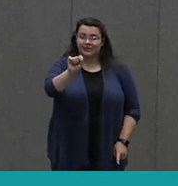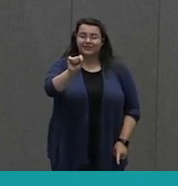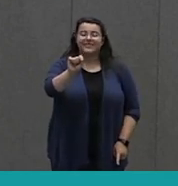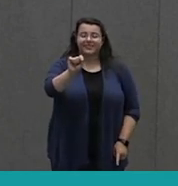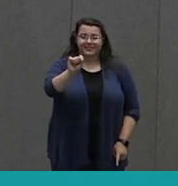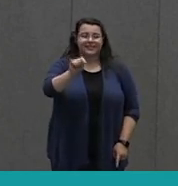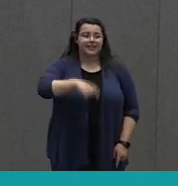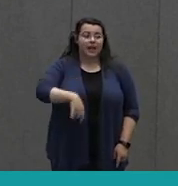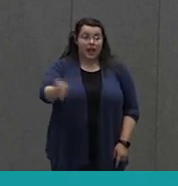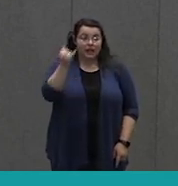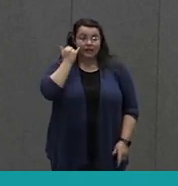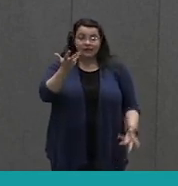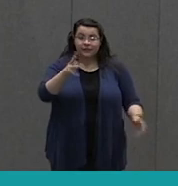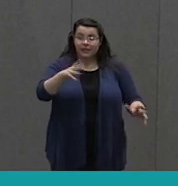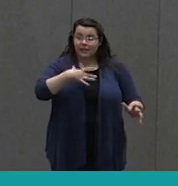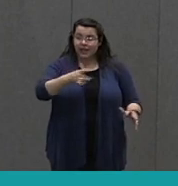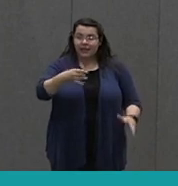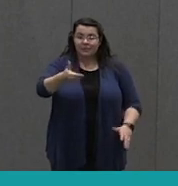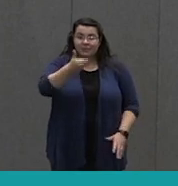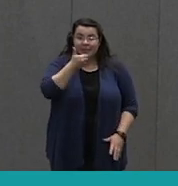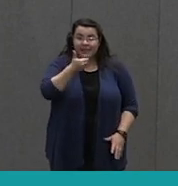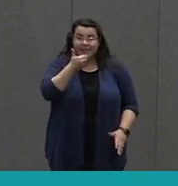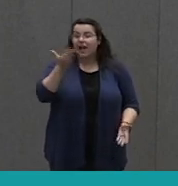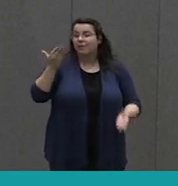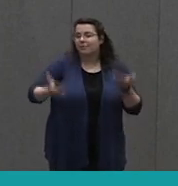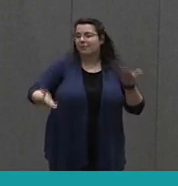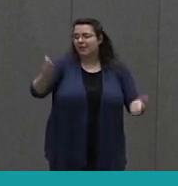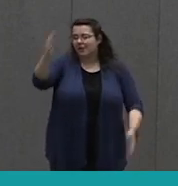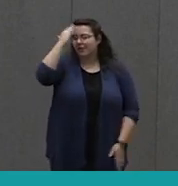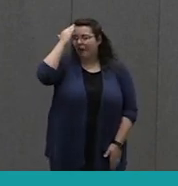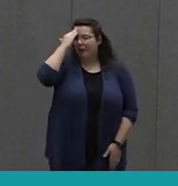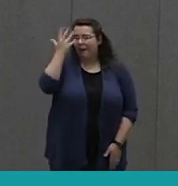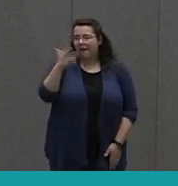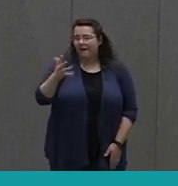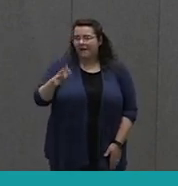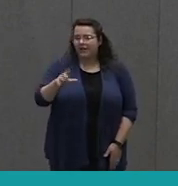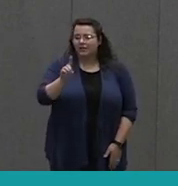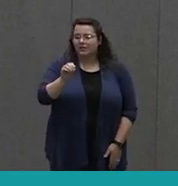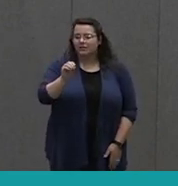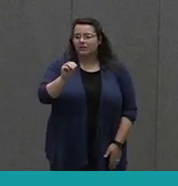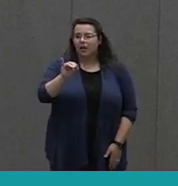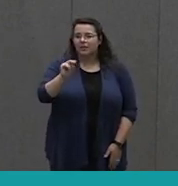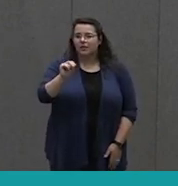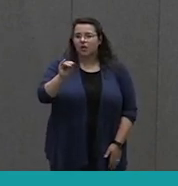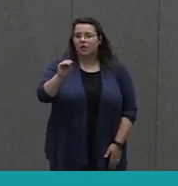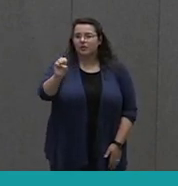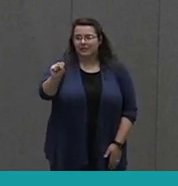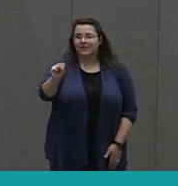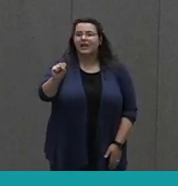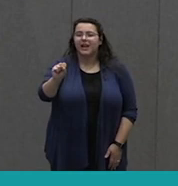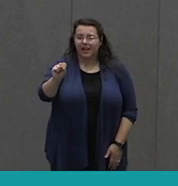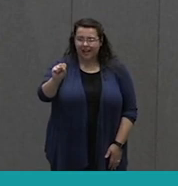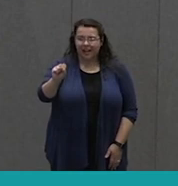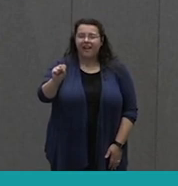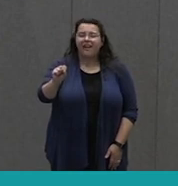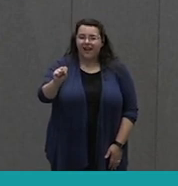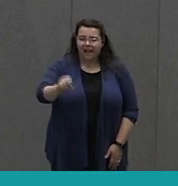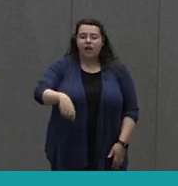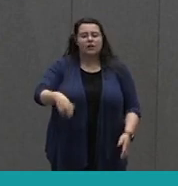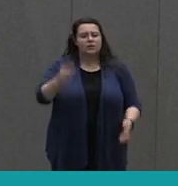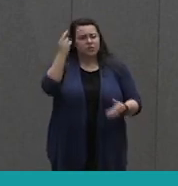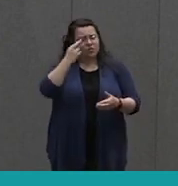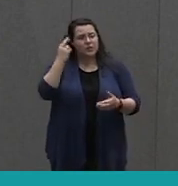that's around you. There's words all around you. Like if you go to your kitchen,